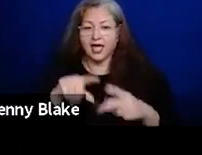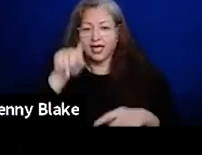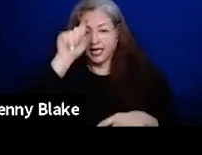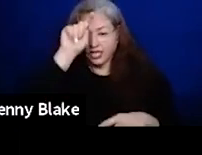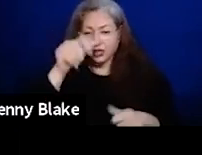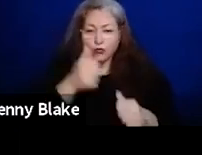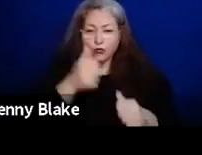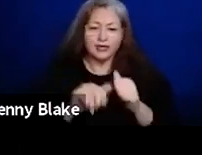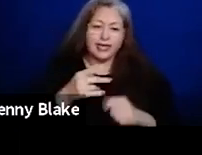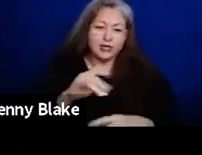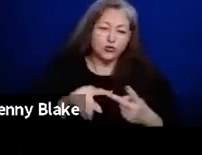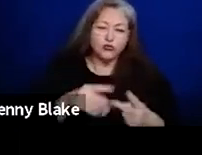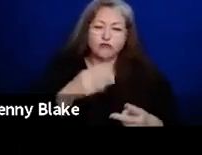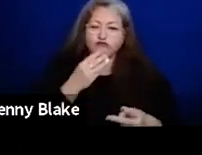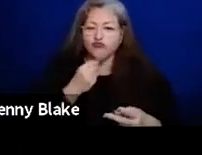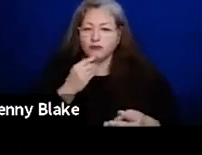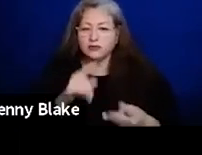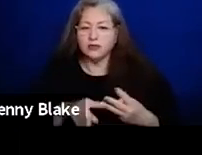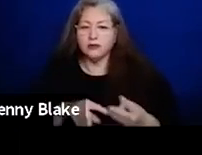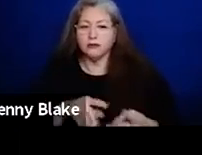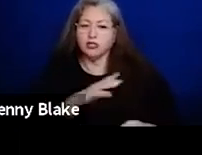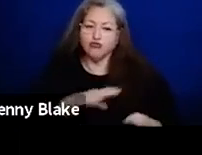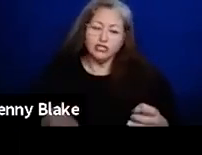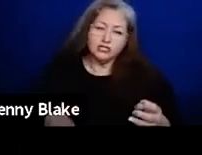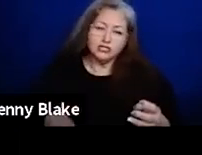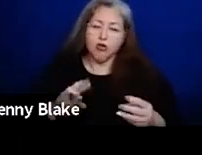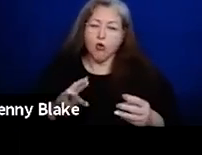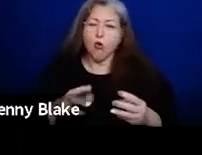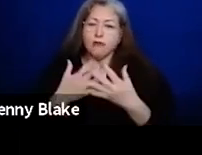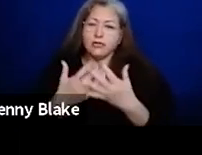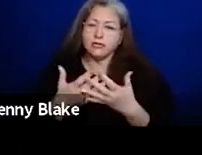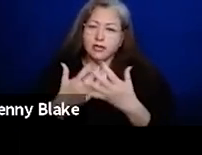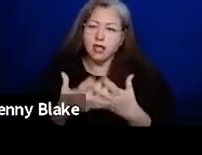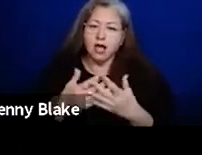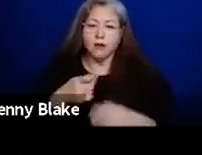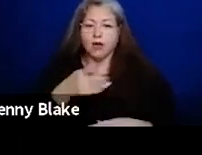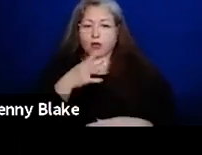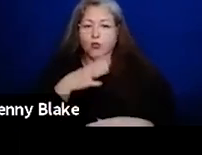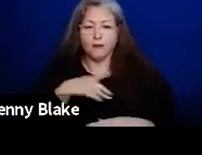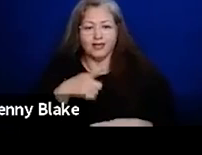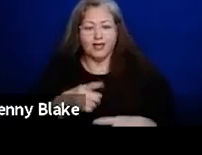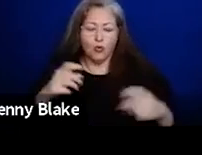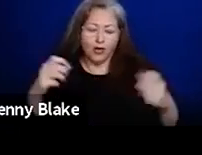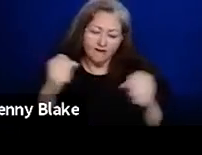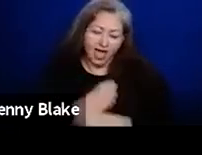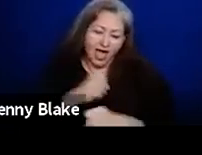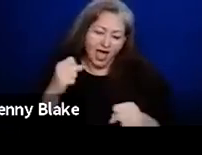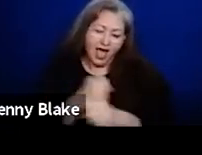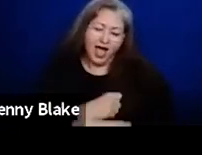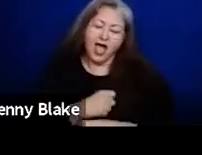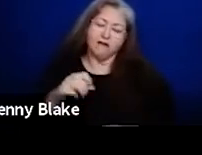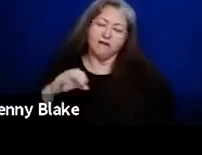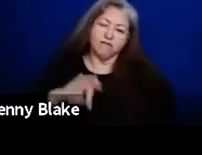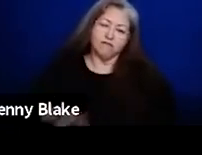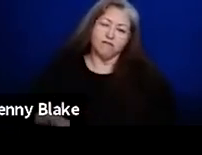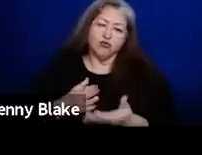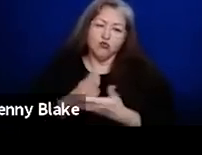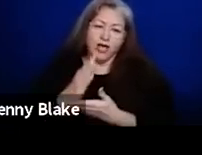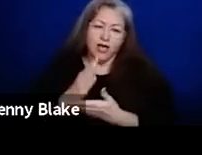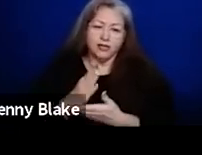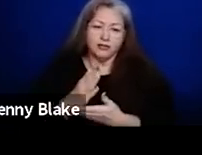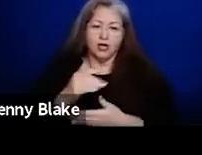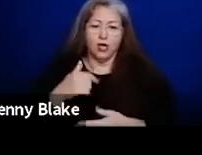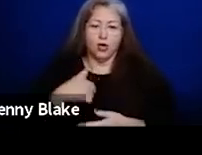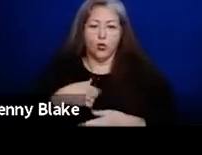under Judaism, under Christianity or Islam. Women were fighting for their rights. And we call ourselves